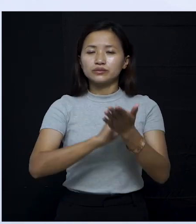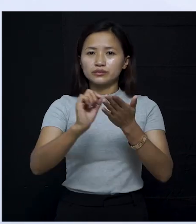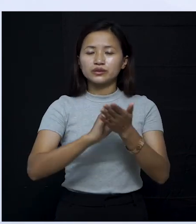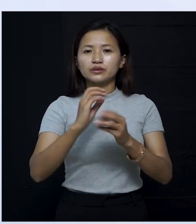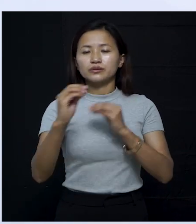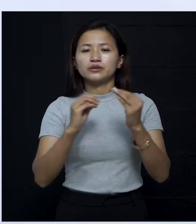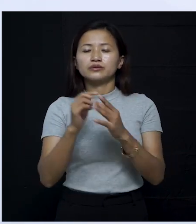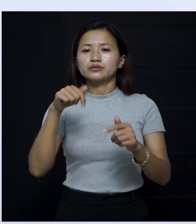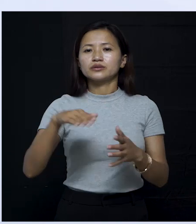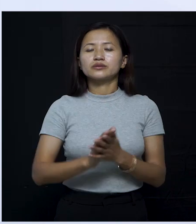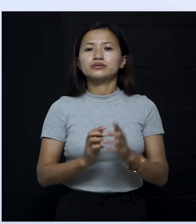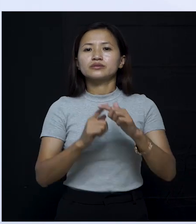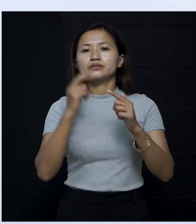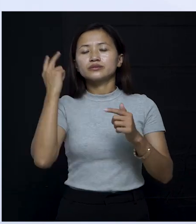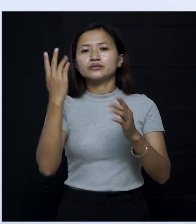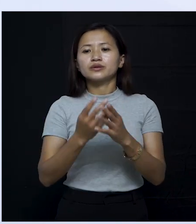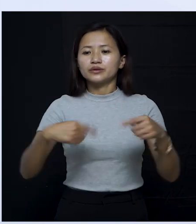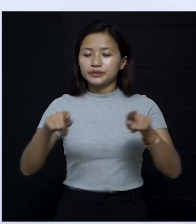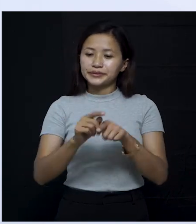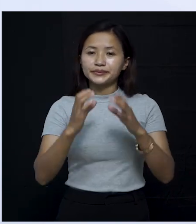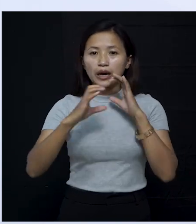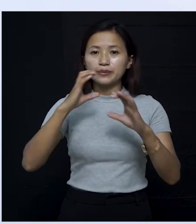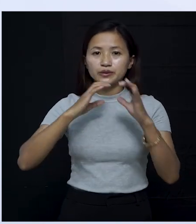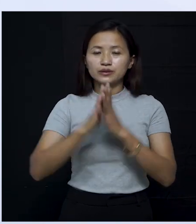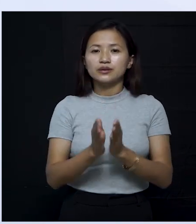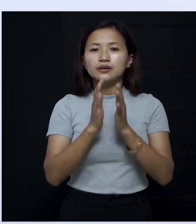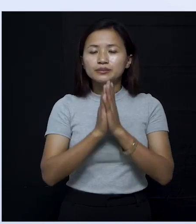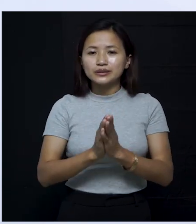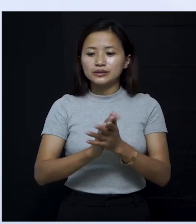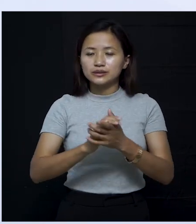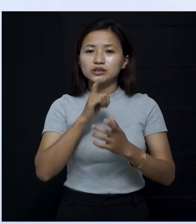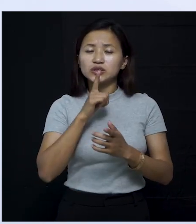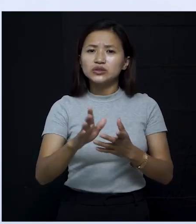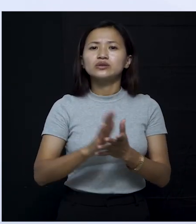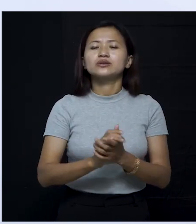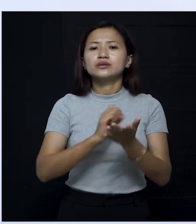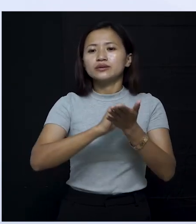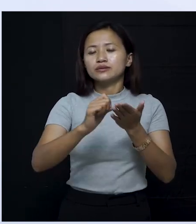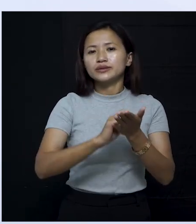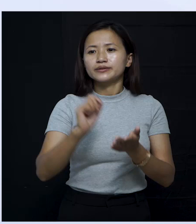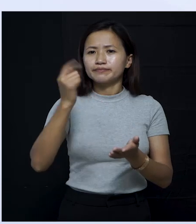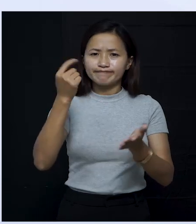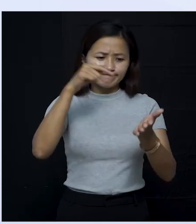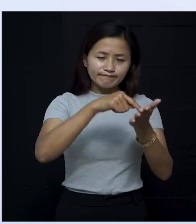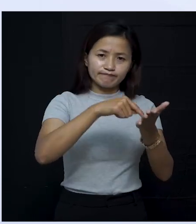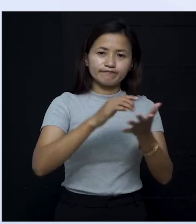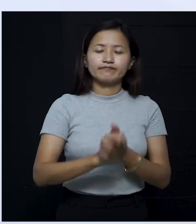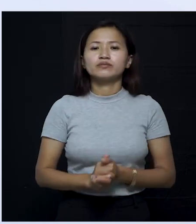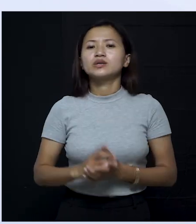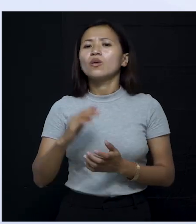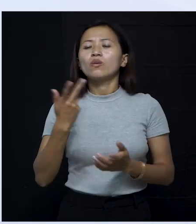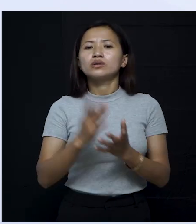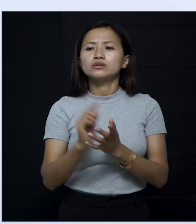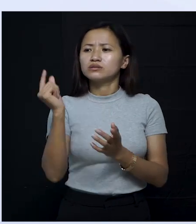about this transportation and communication, okay, please make sure you write the points. Because what you